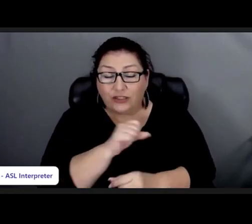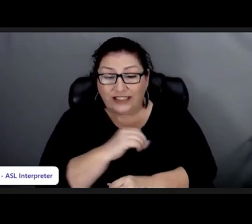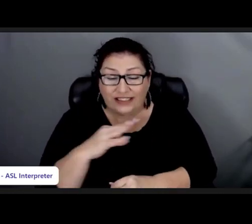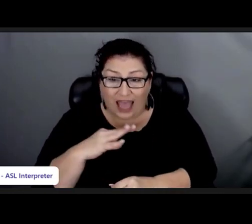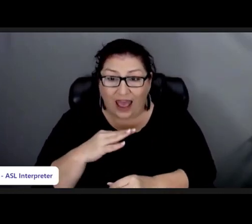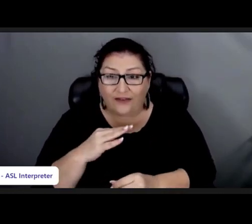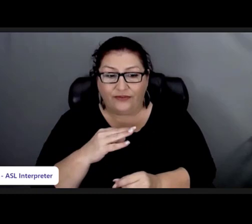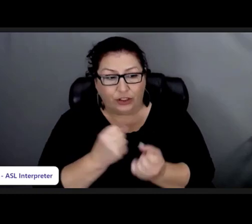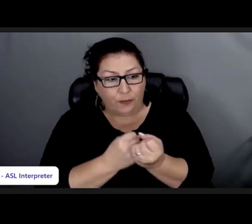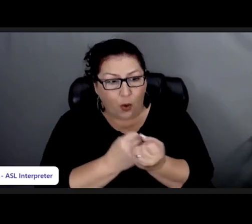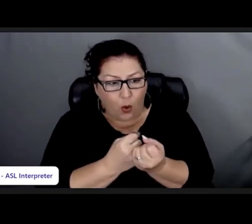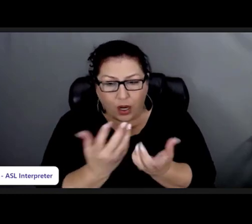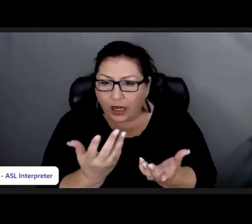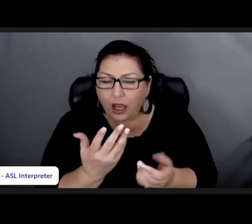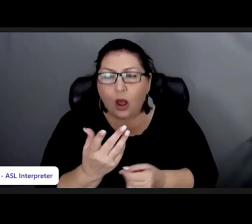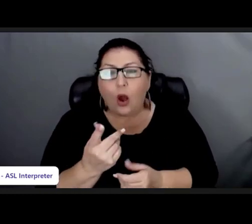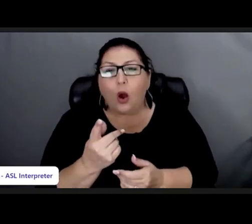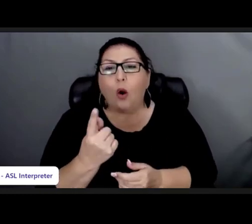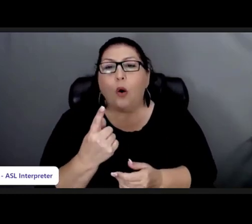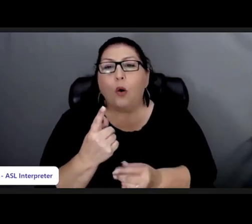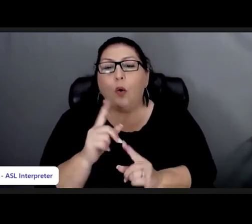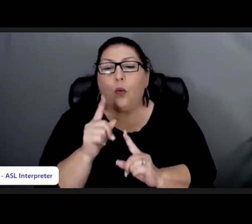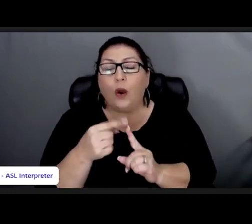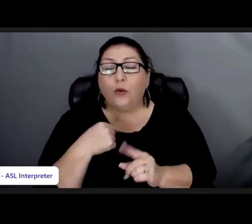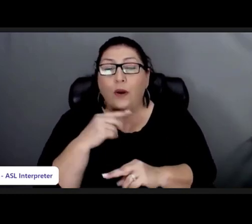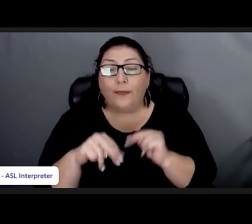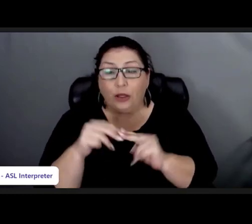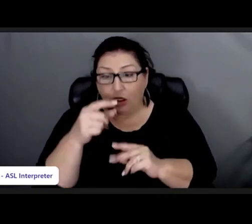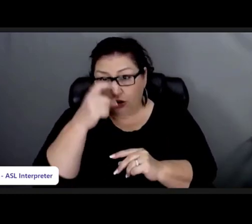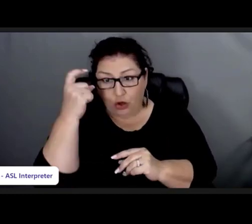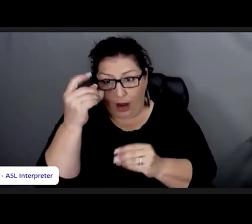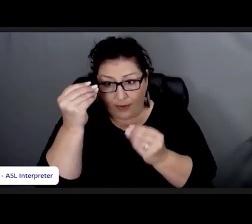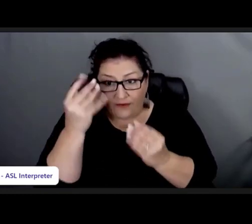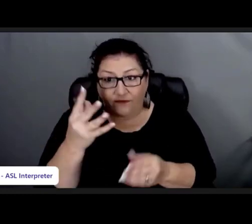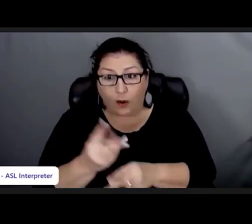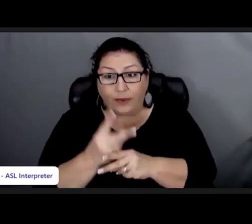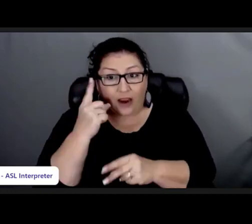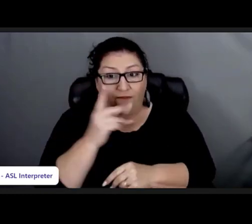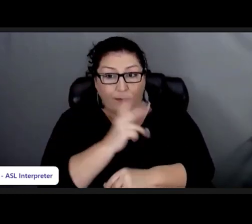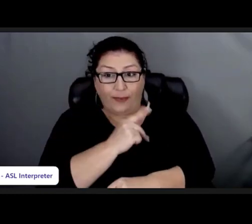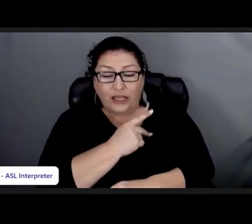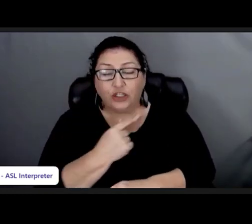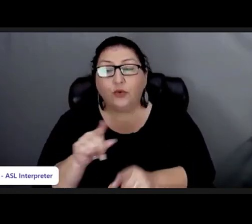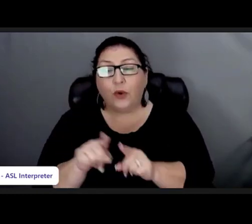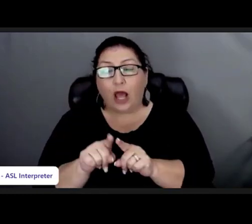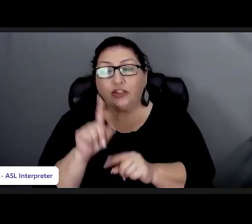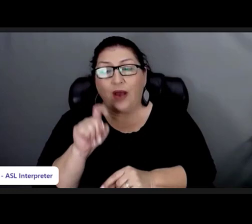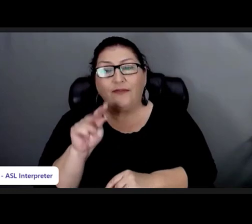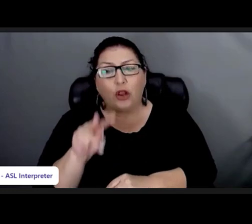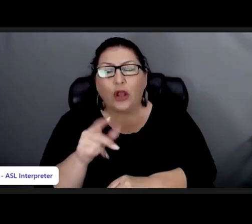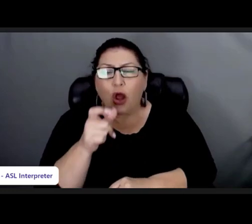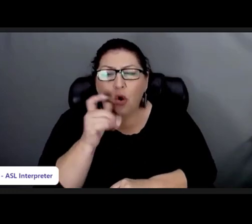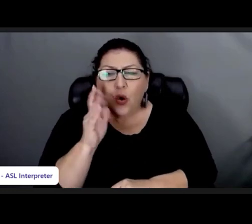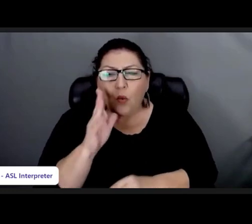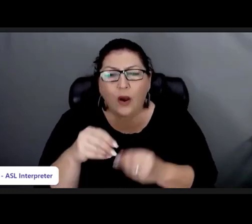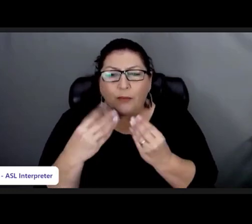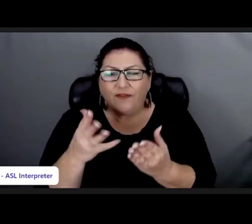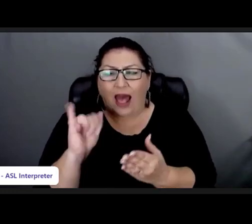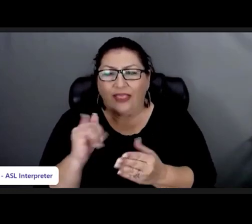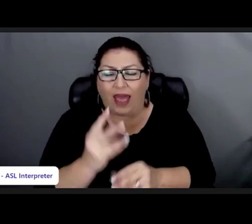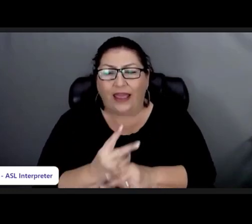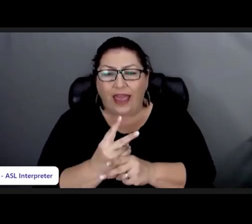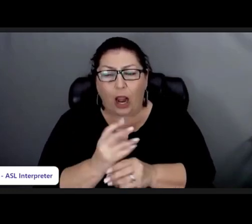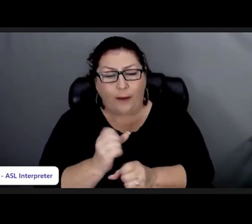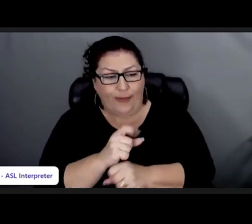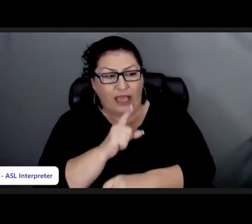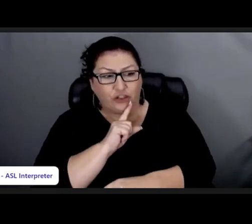So when we're building trauma-informed care for patients, we also have to look at who's going to give that care and make sure